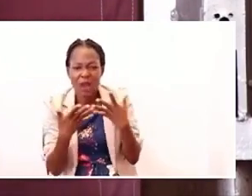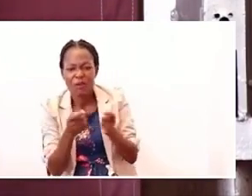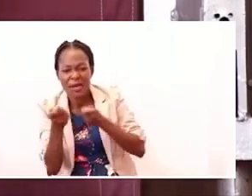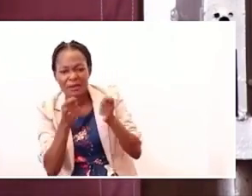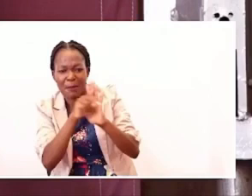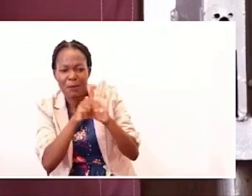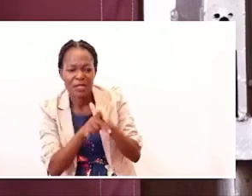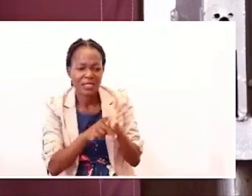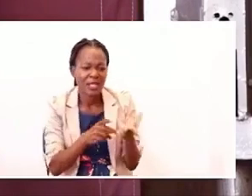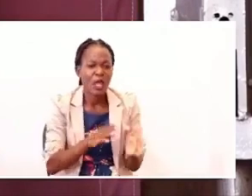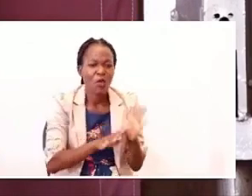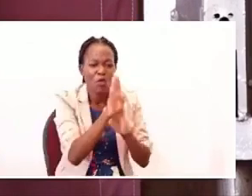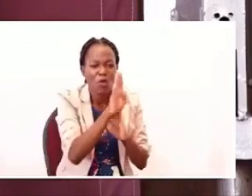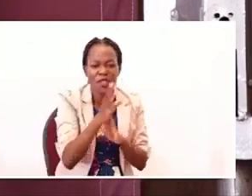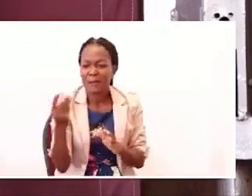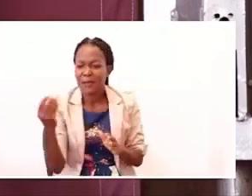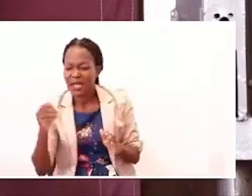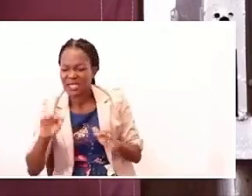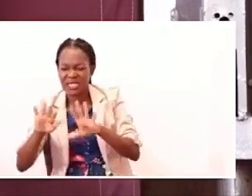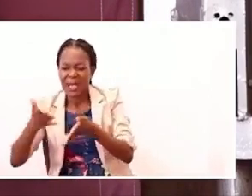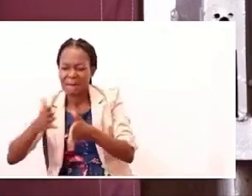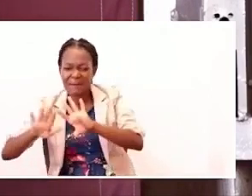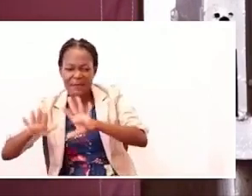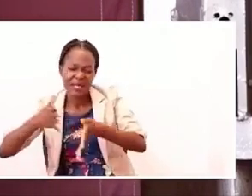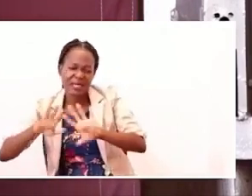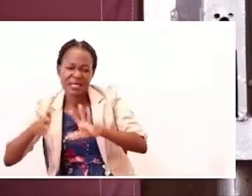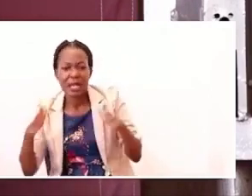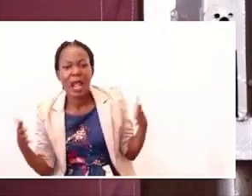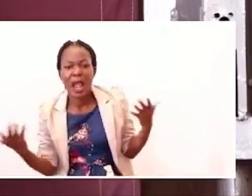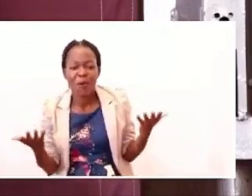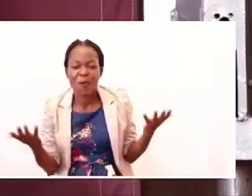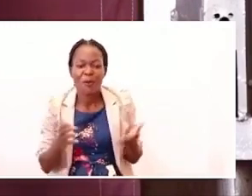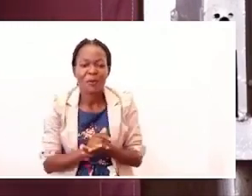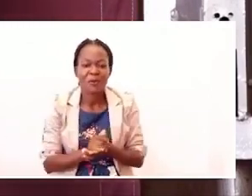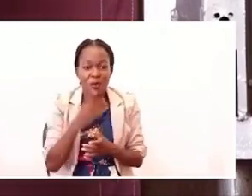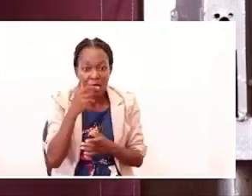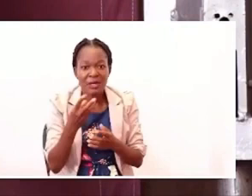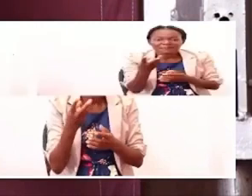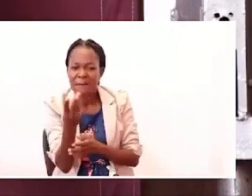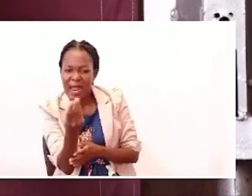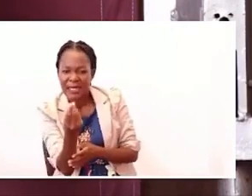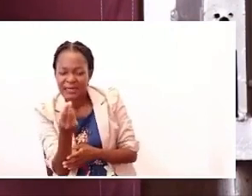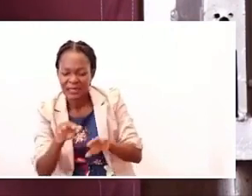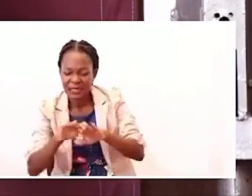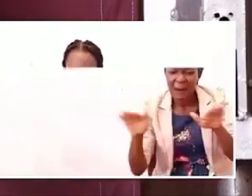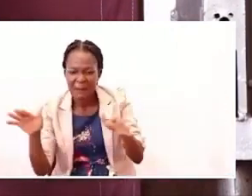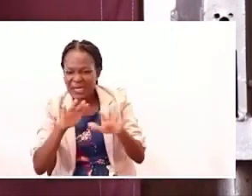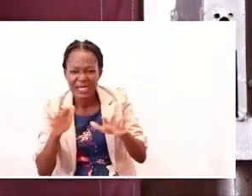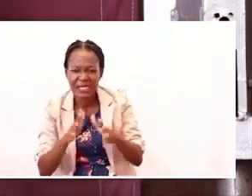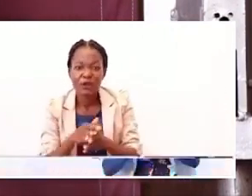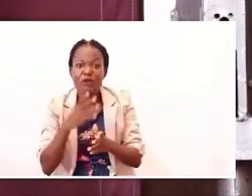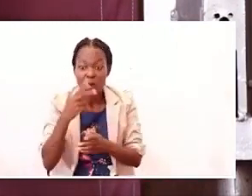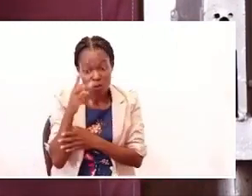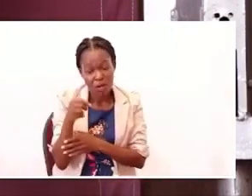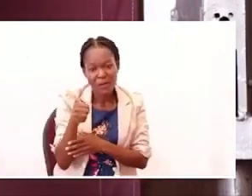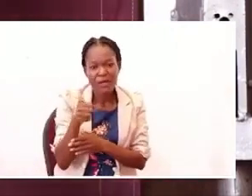between growth and price stability should be pursued even if it is going to dampen growth. So we have put